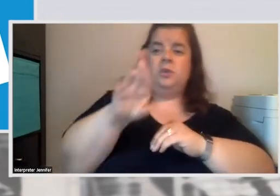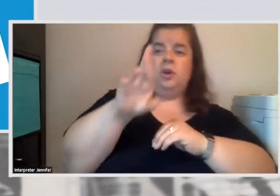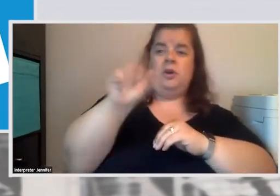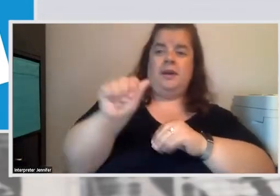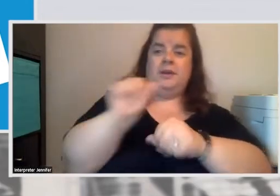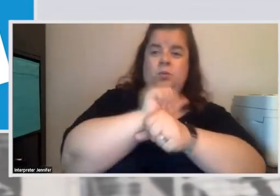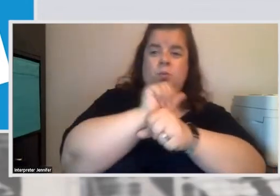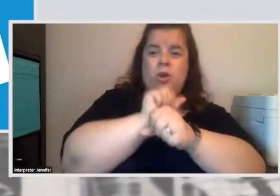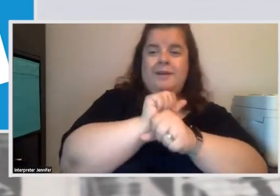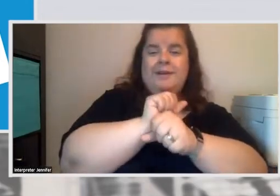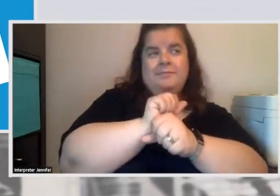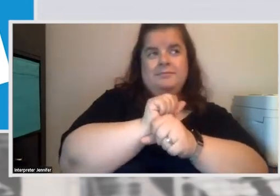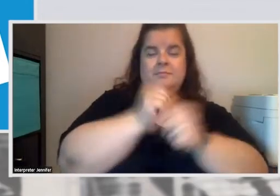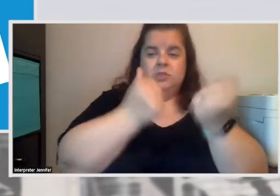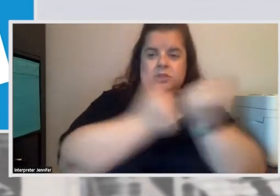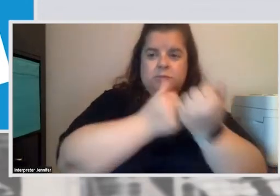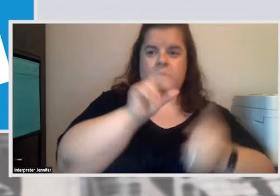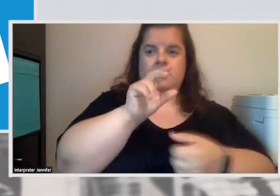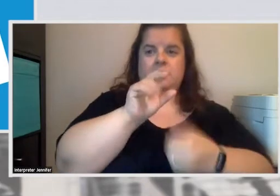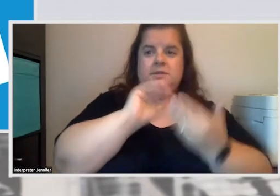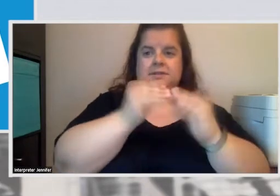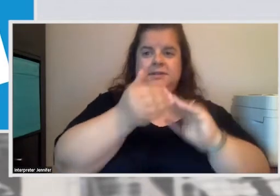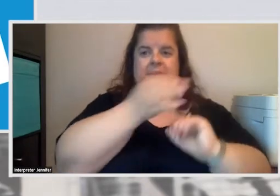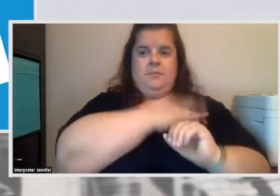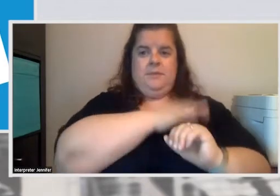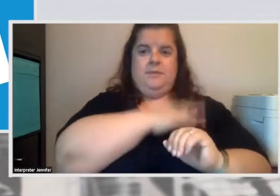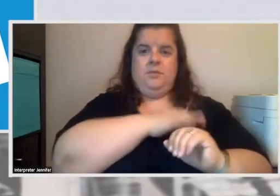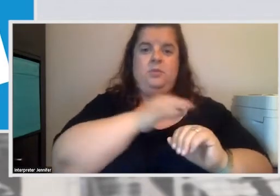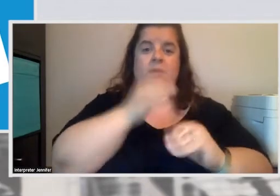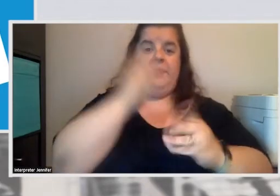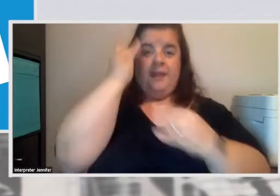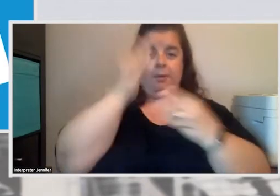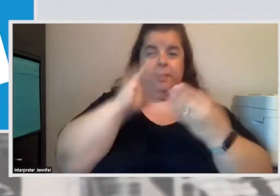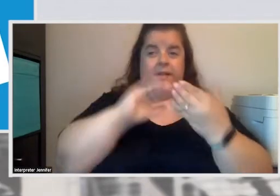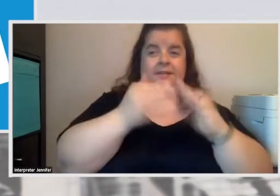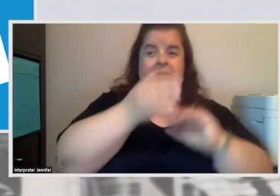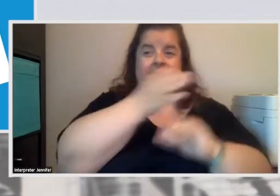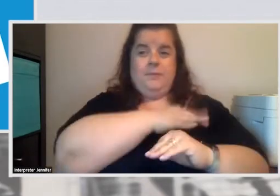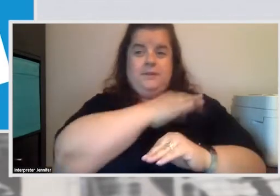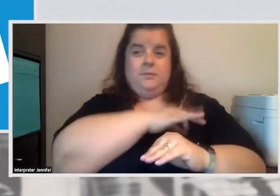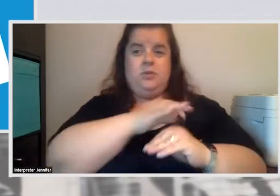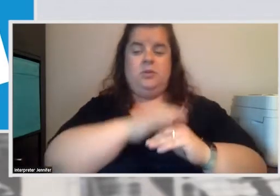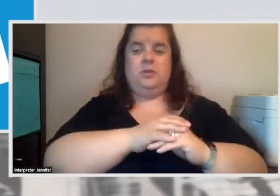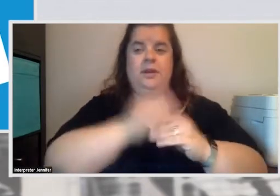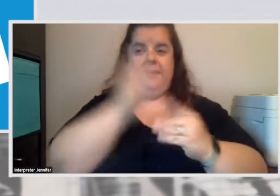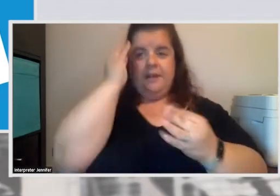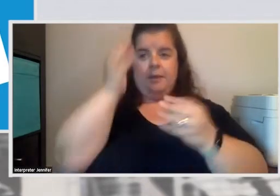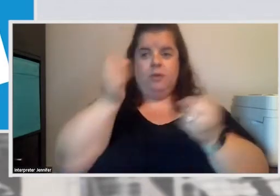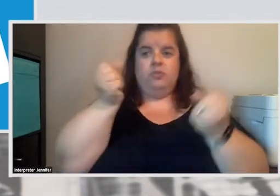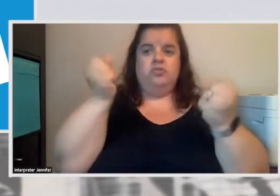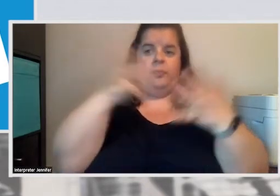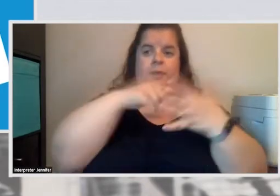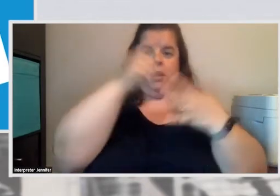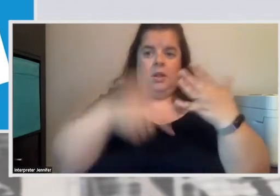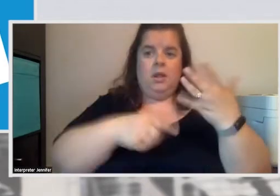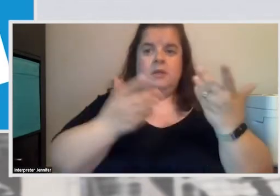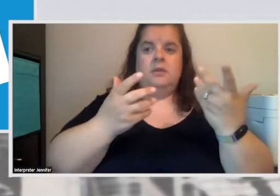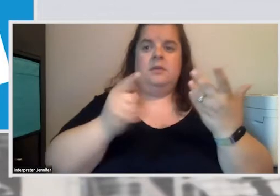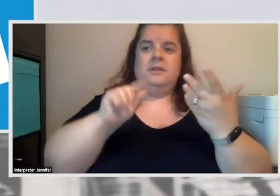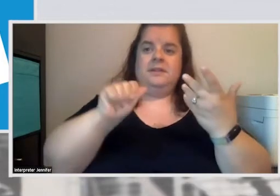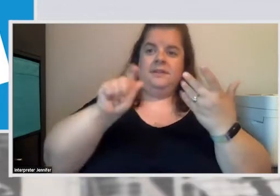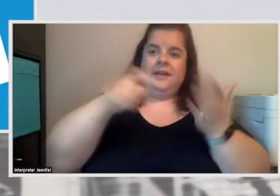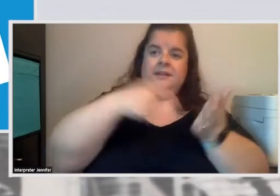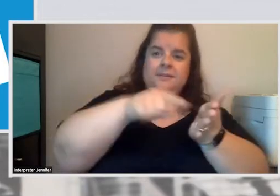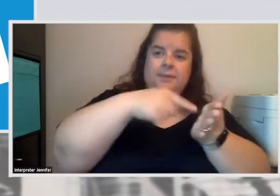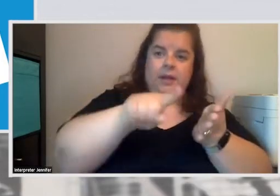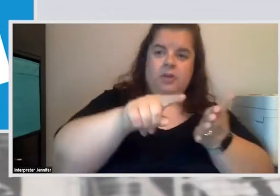of Pittsburgh. And I think, for me, when we think about the city of Pittsburgh, we think about all of the city of Pittsburgh, right? The taxpayers, our residents, our